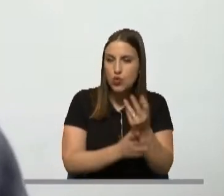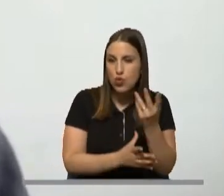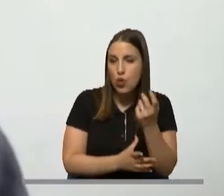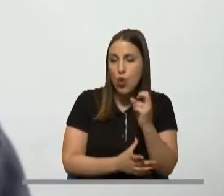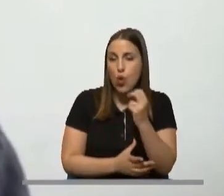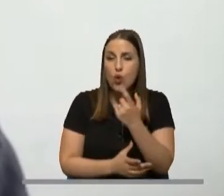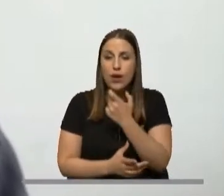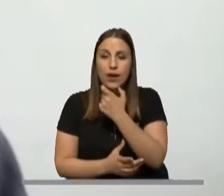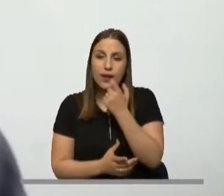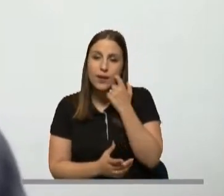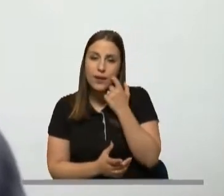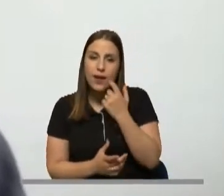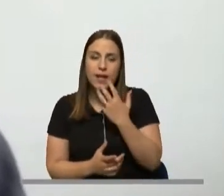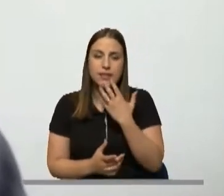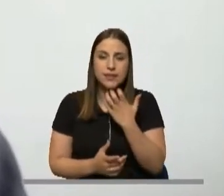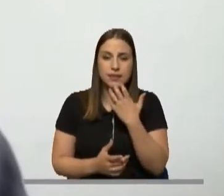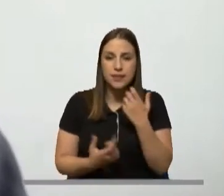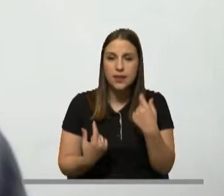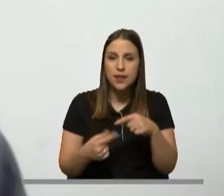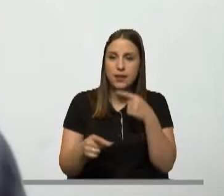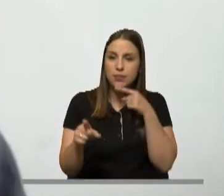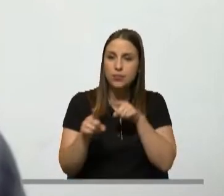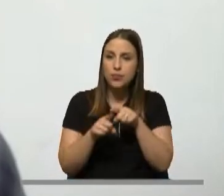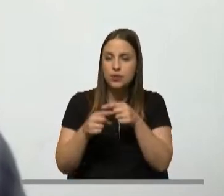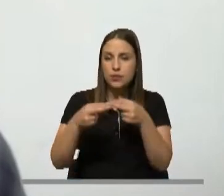feared the end of political pluralism.